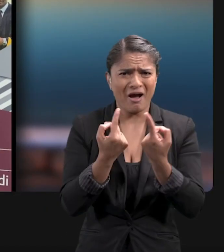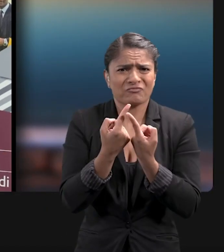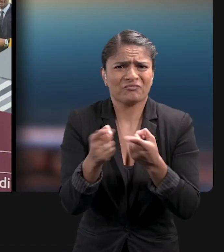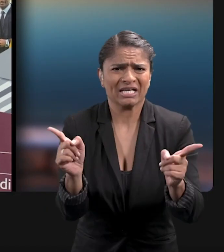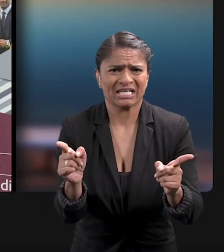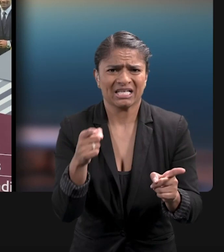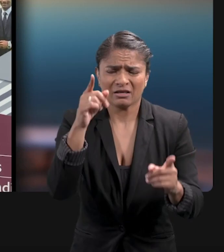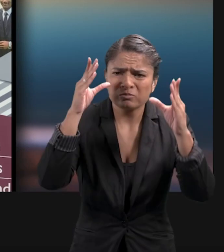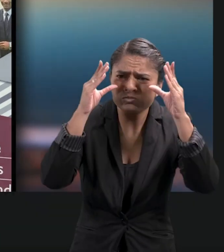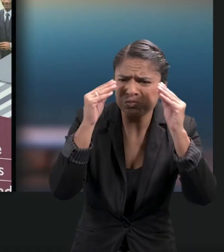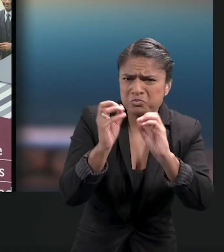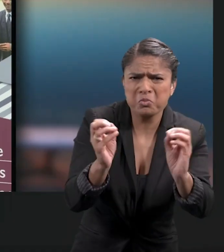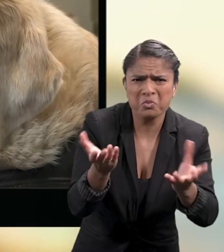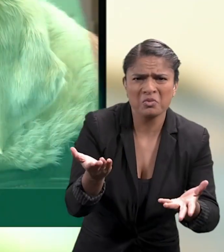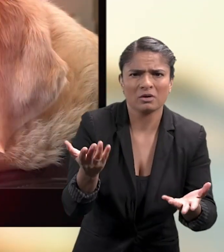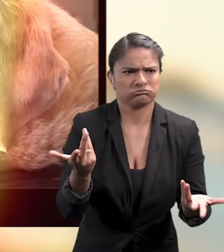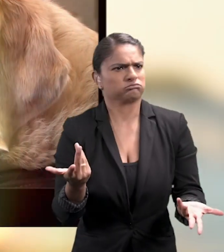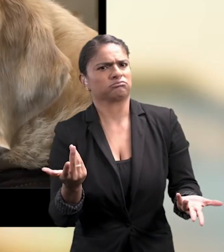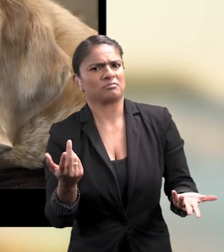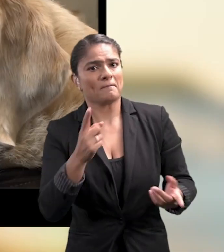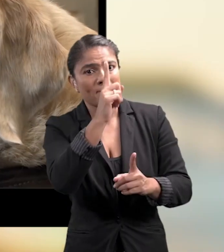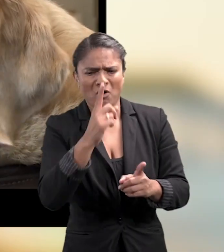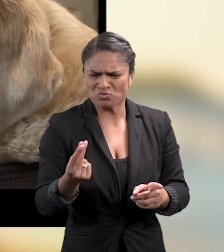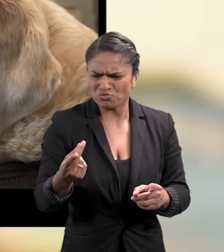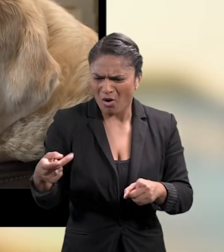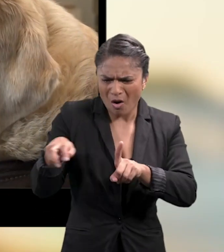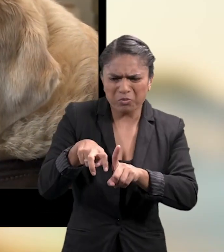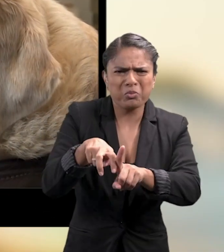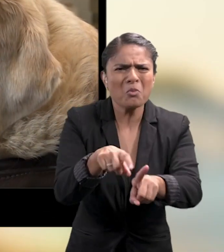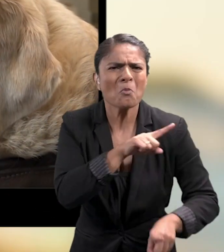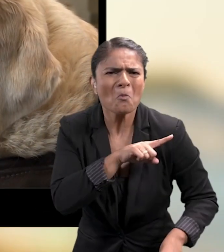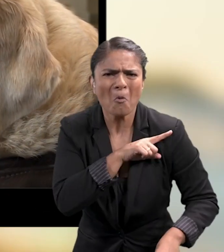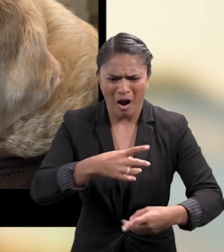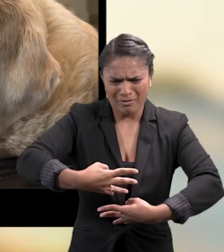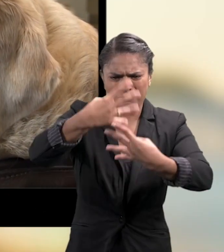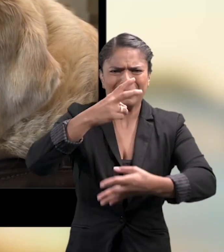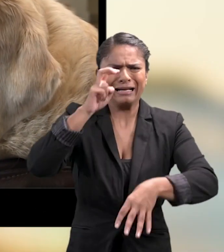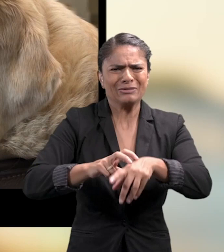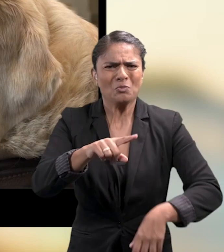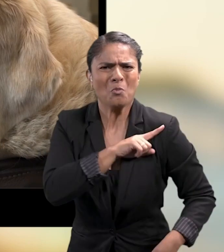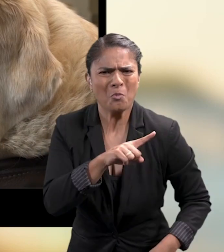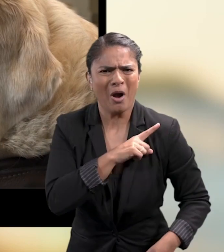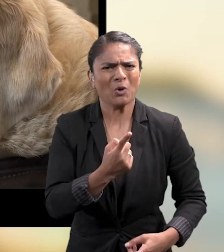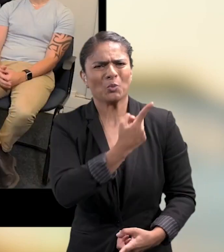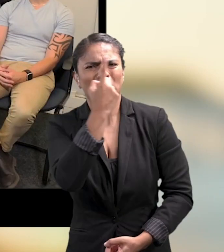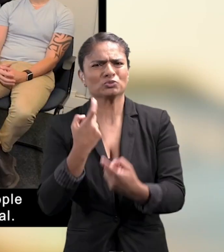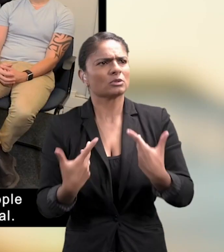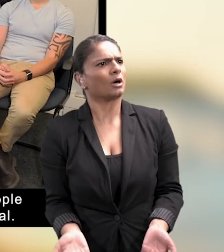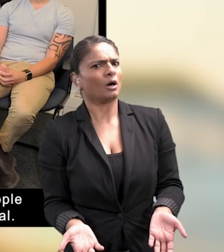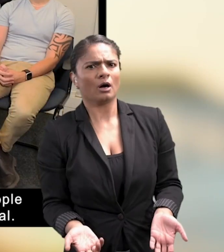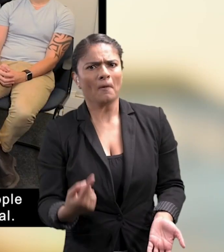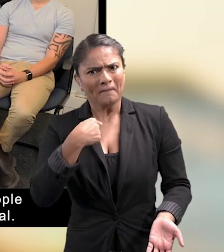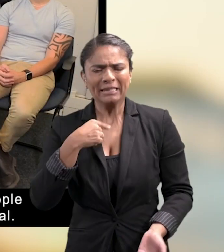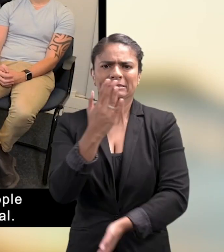blind, or you don't look like you have an eyesight condition, so why do you need the guide dog? Why do you need assistive tech and all of those things? And I'm like, you